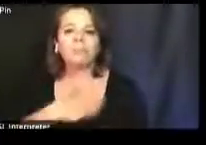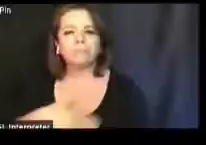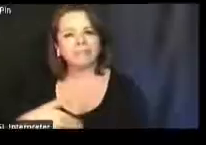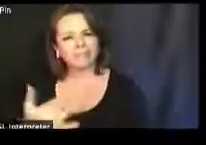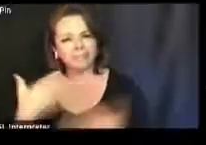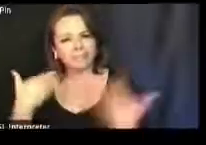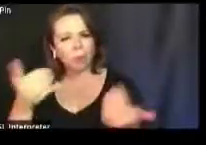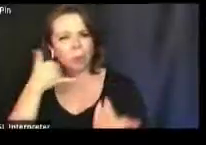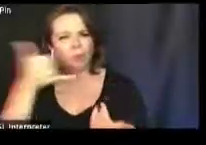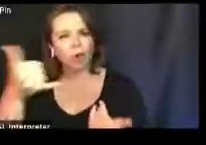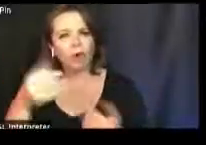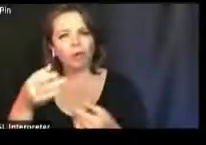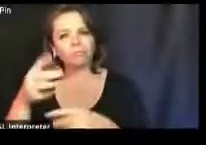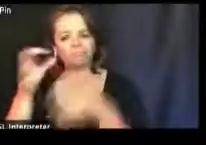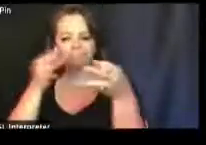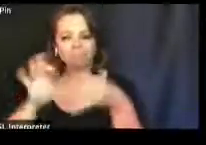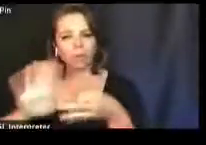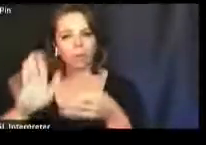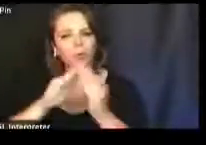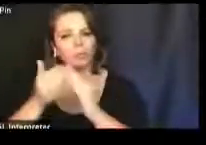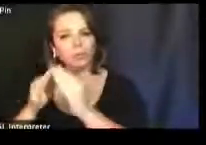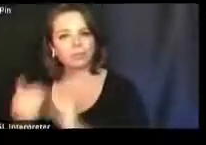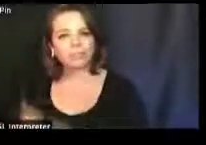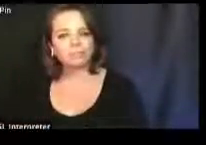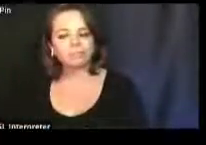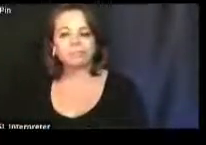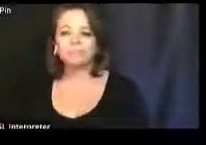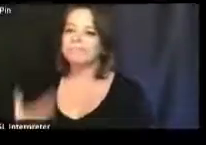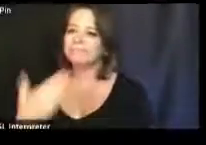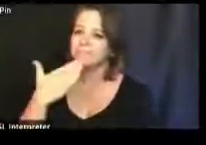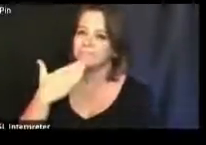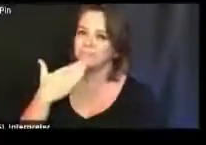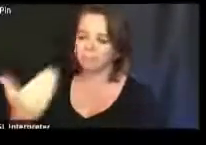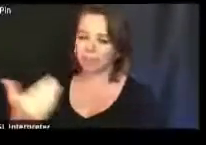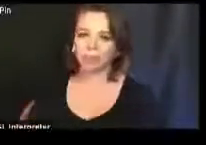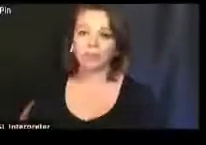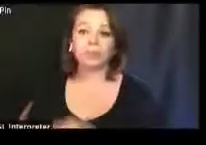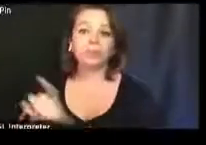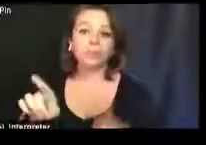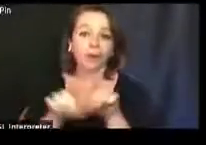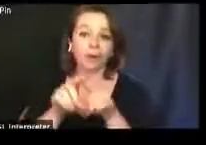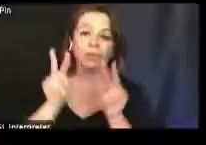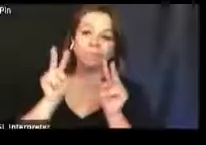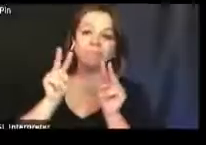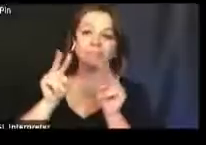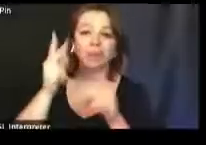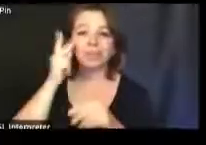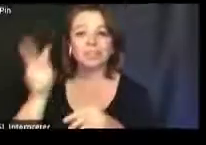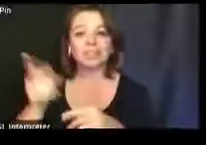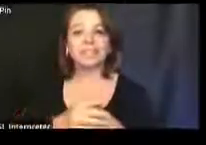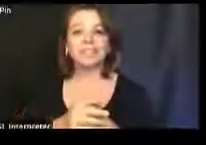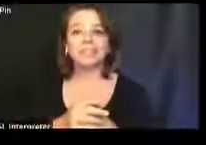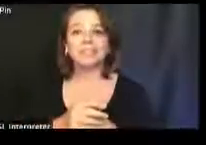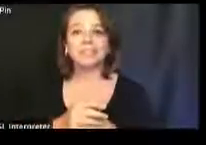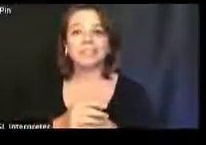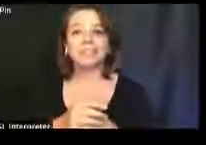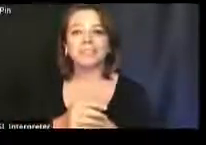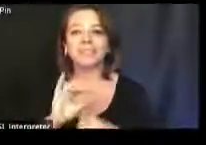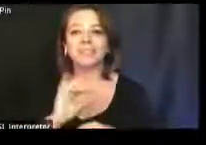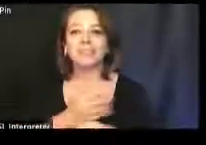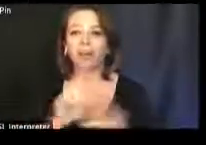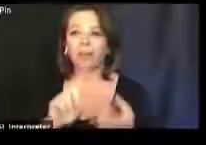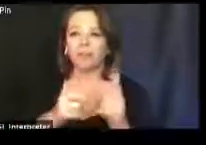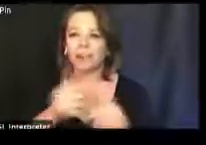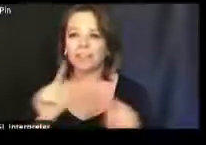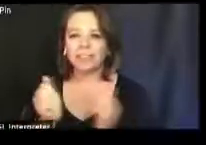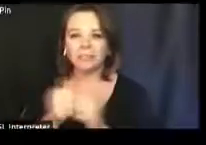communities. Thank you, Linda. We always also look forward to hearing from our furry friend that lives with you.